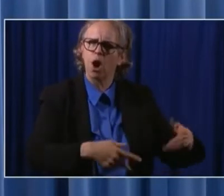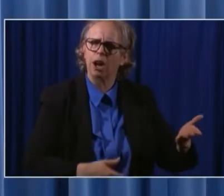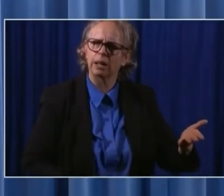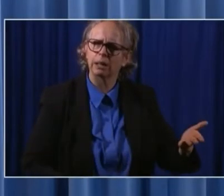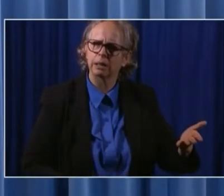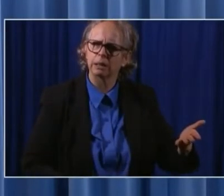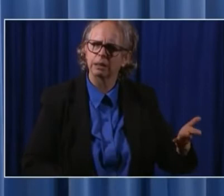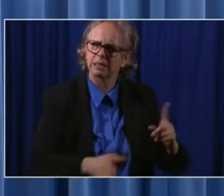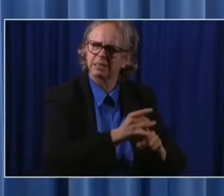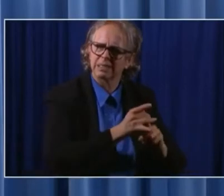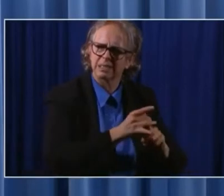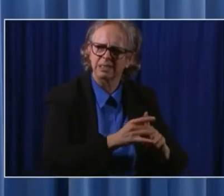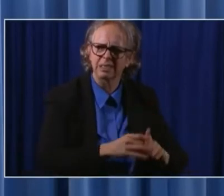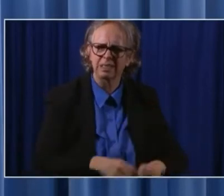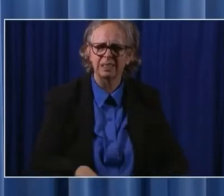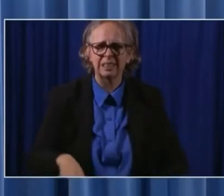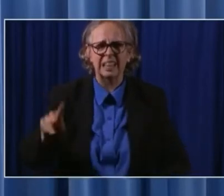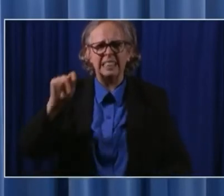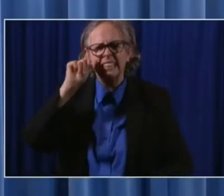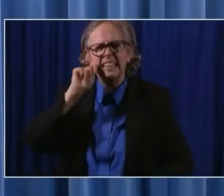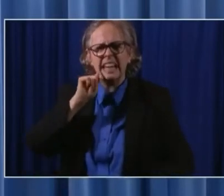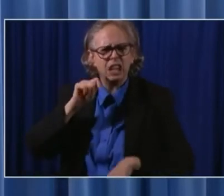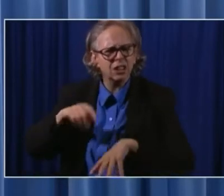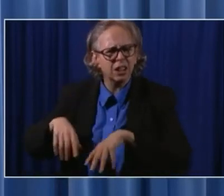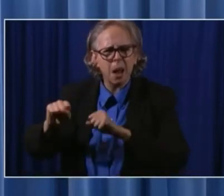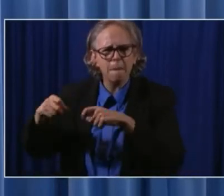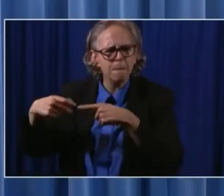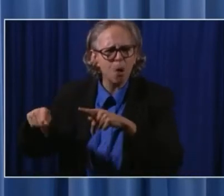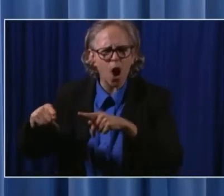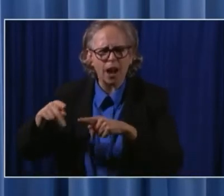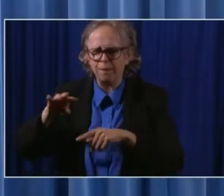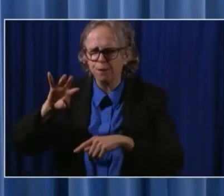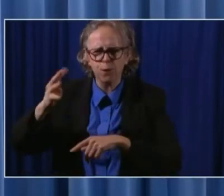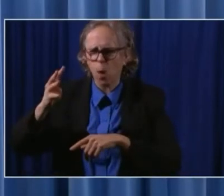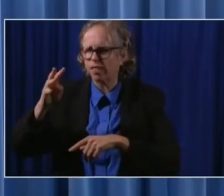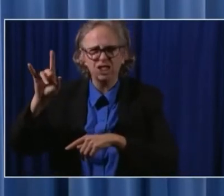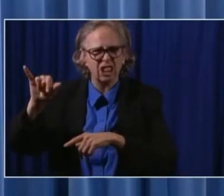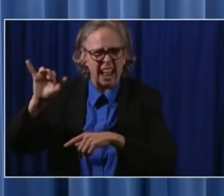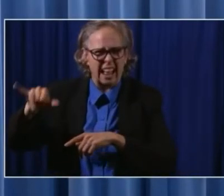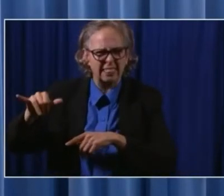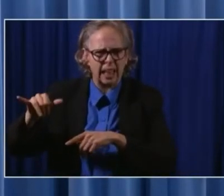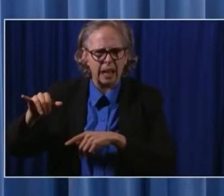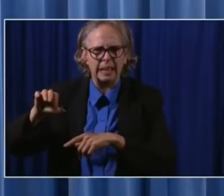had attendees from multiple school systems and led to 10 new cases.